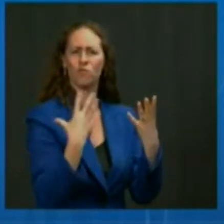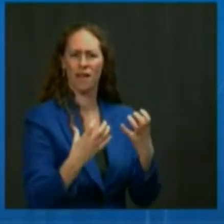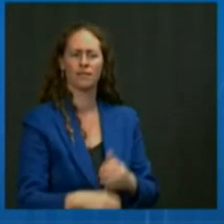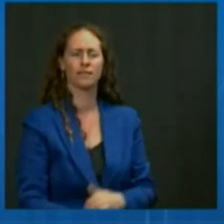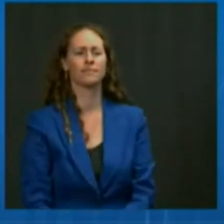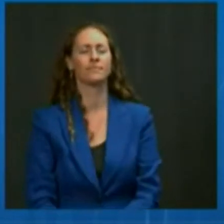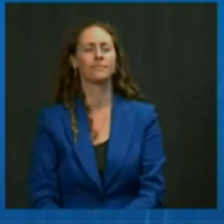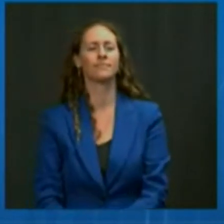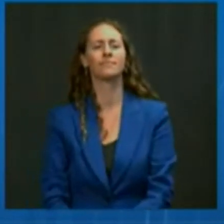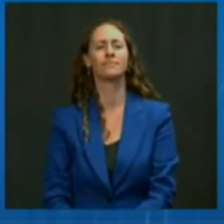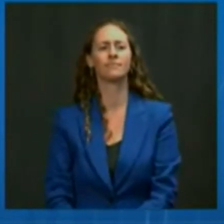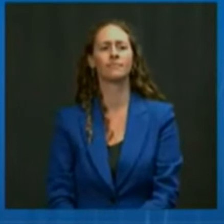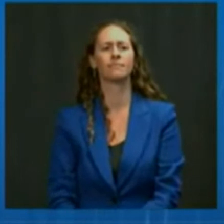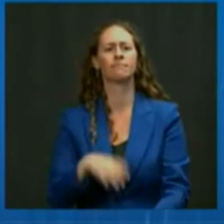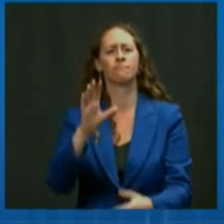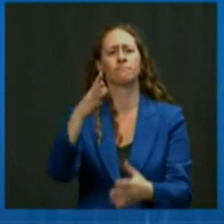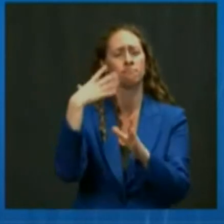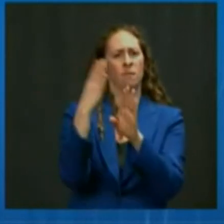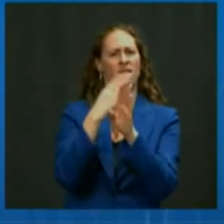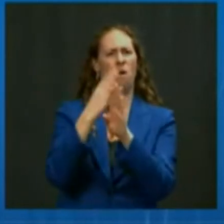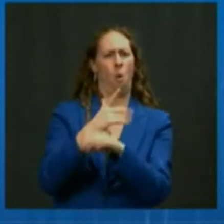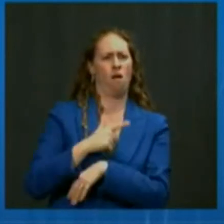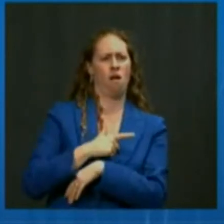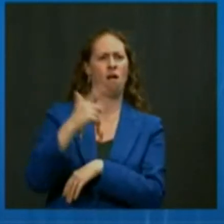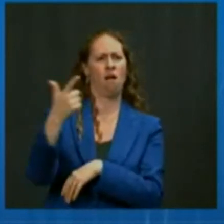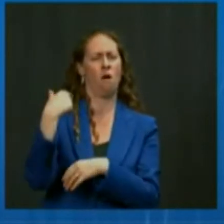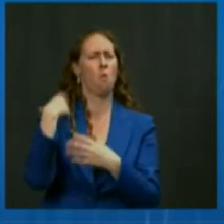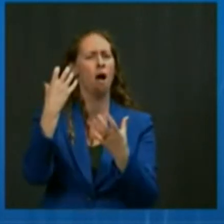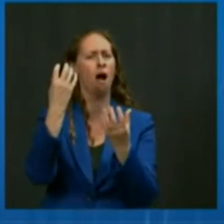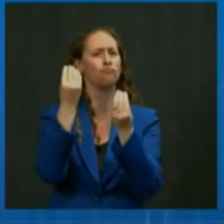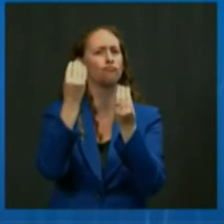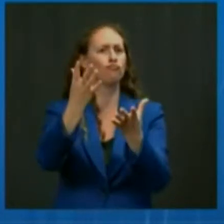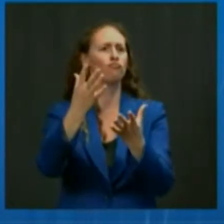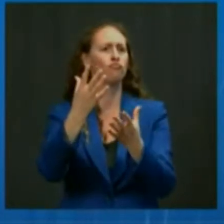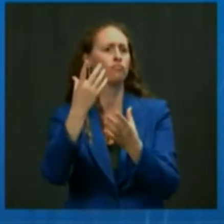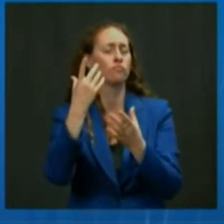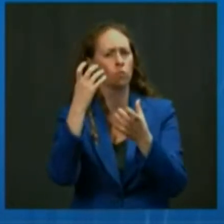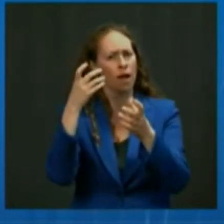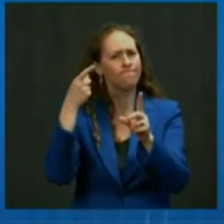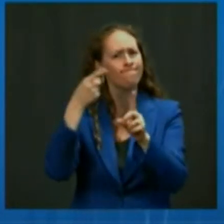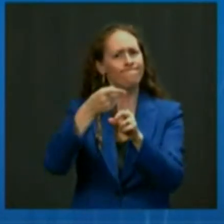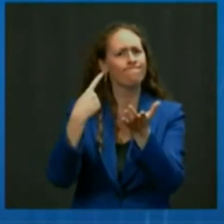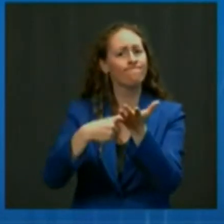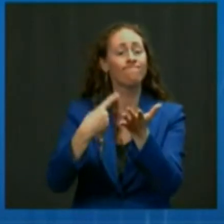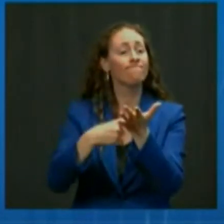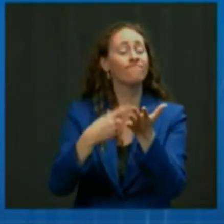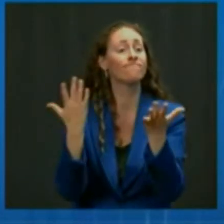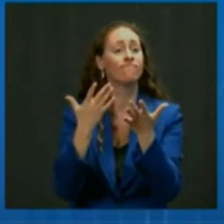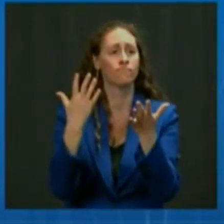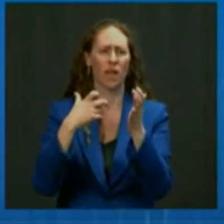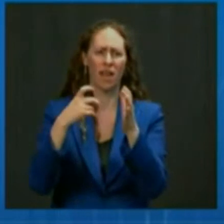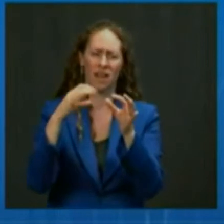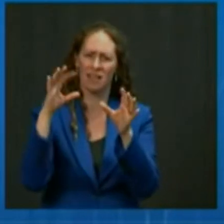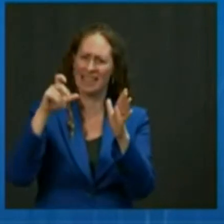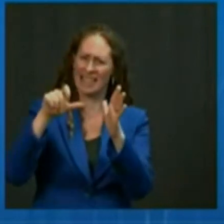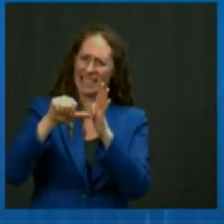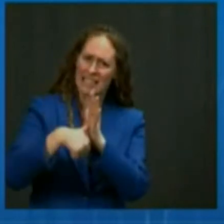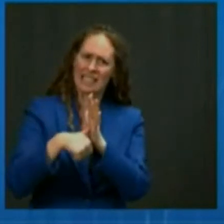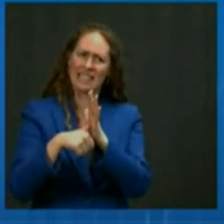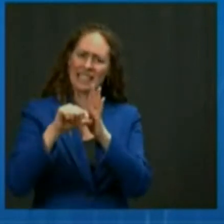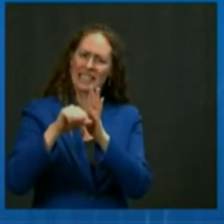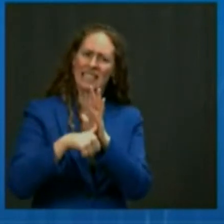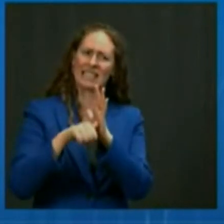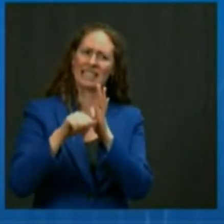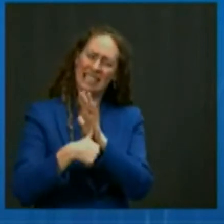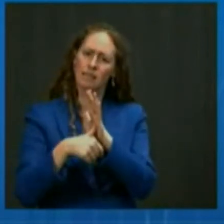Fauci to share the immunologic data informing our decisions, I want to emphasize one final thing. Our vaccines continue to